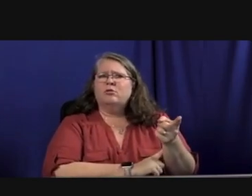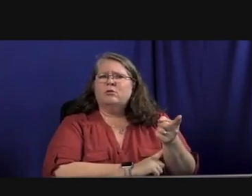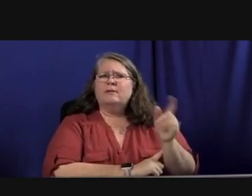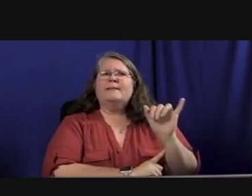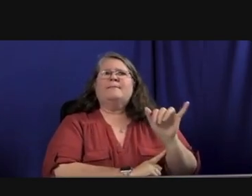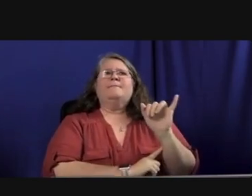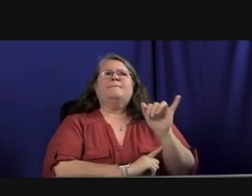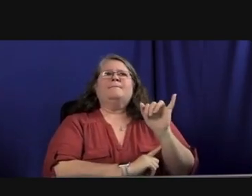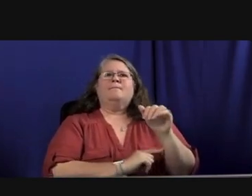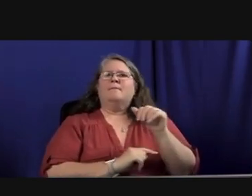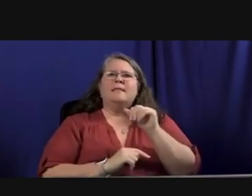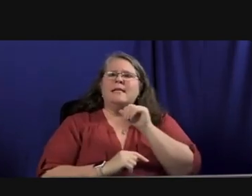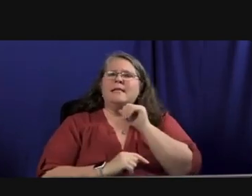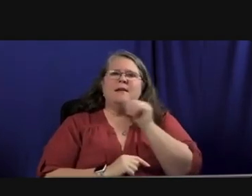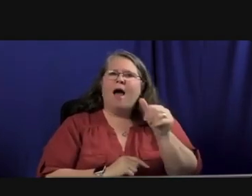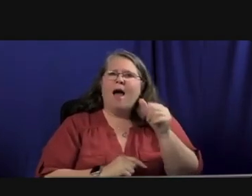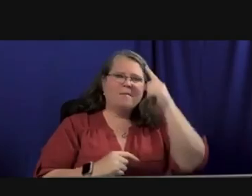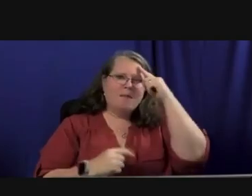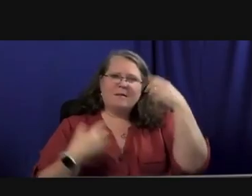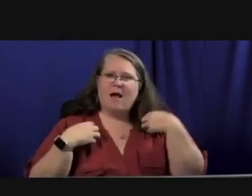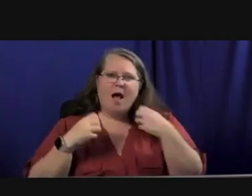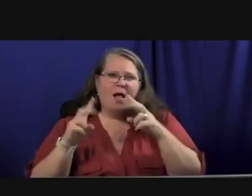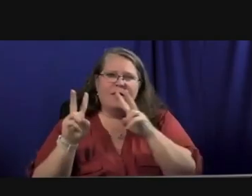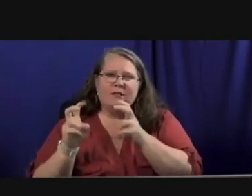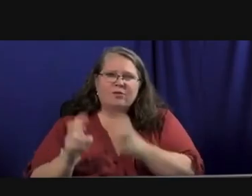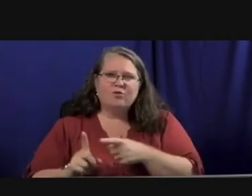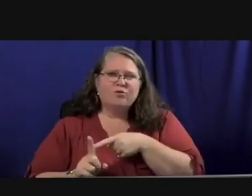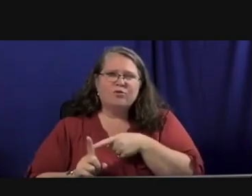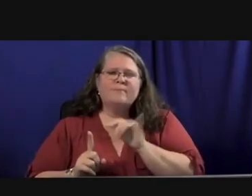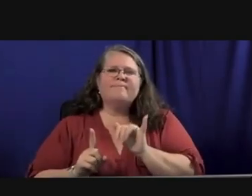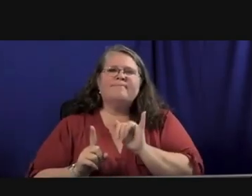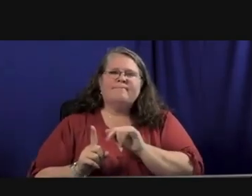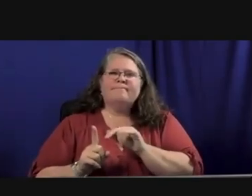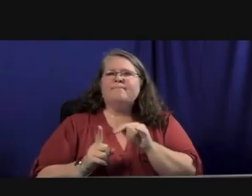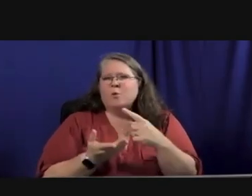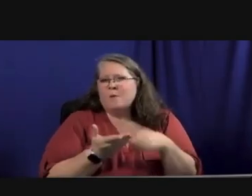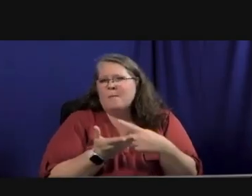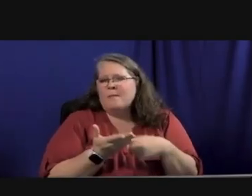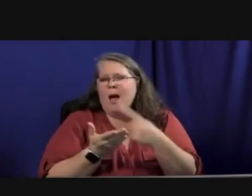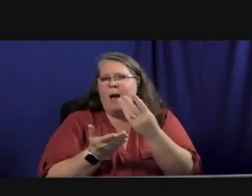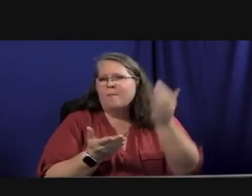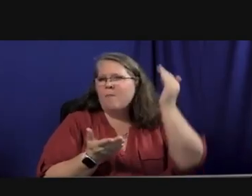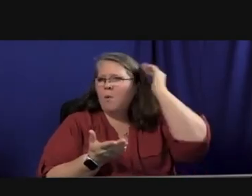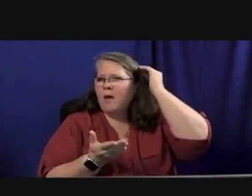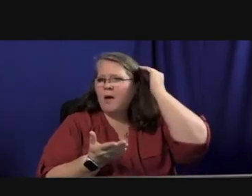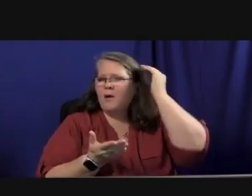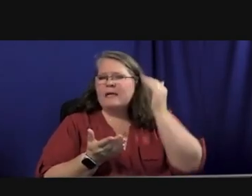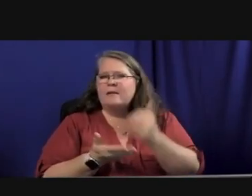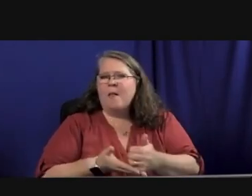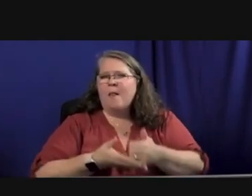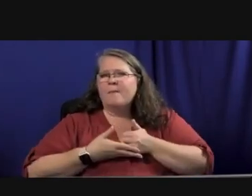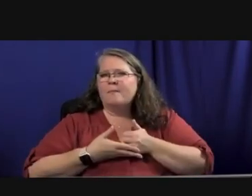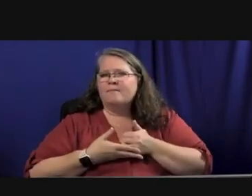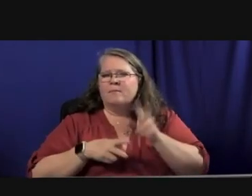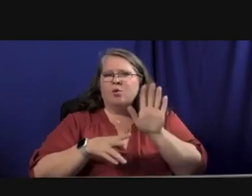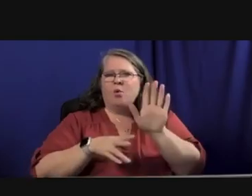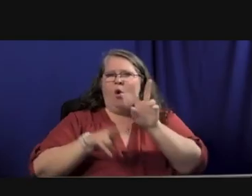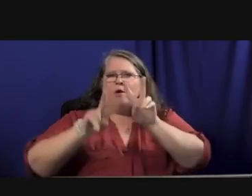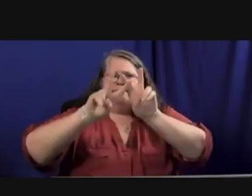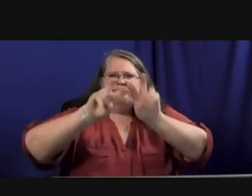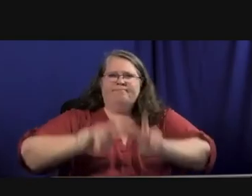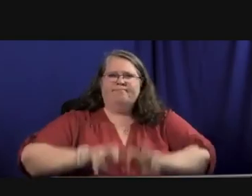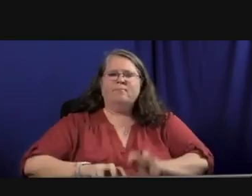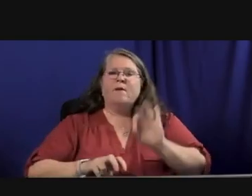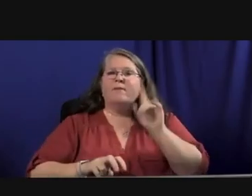that they're expressing may be appropriate in deaf culture, and maybe it is not a mental health issue. So it's really important to